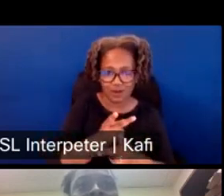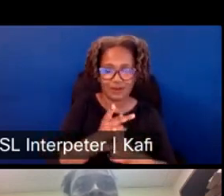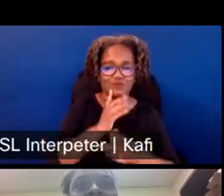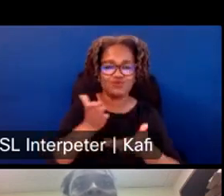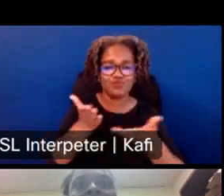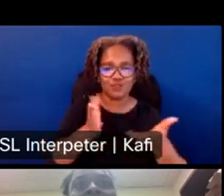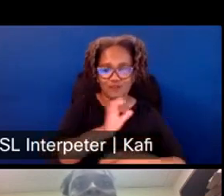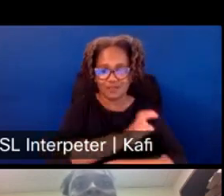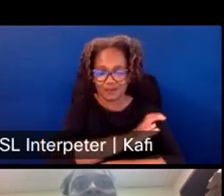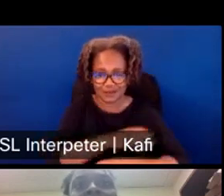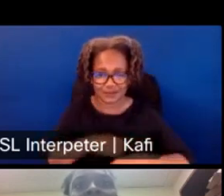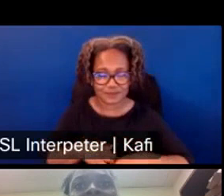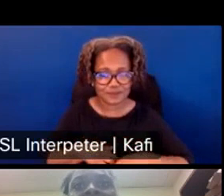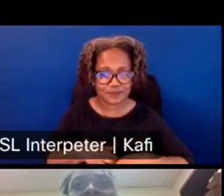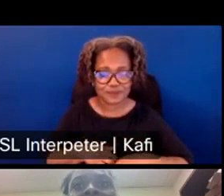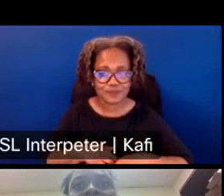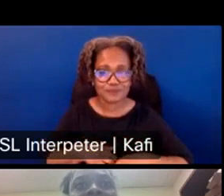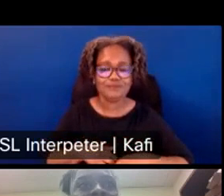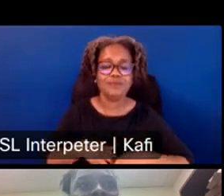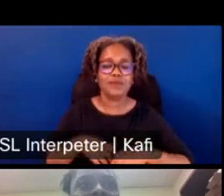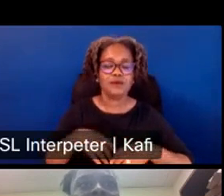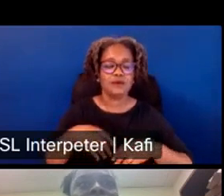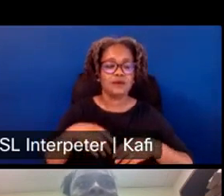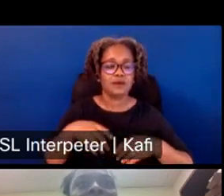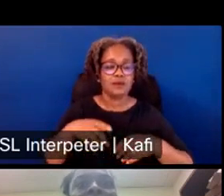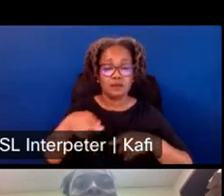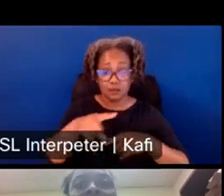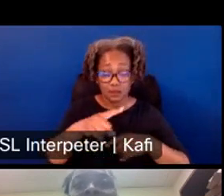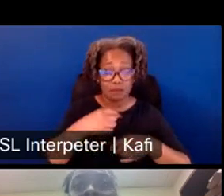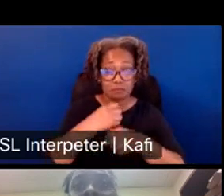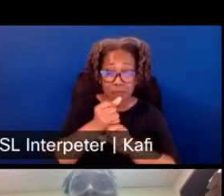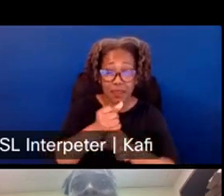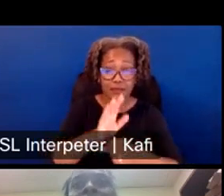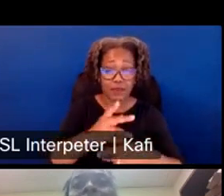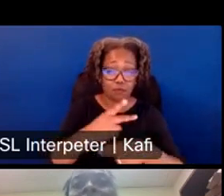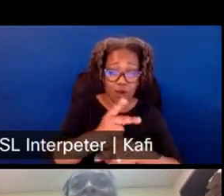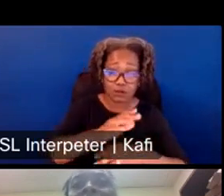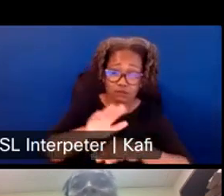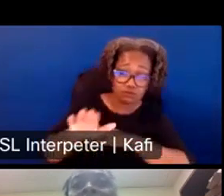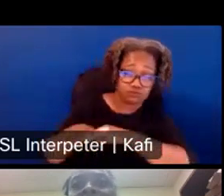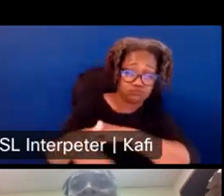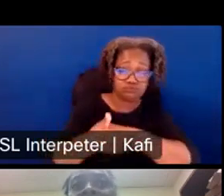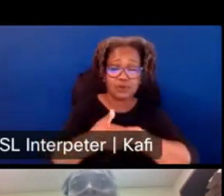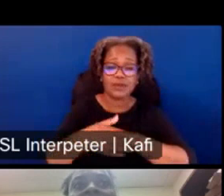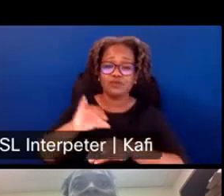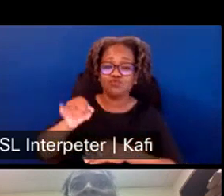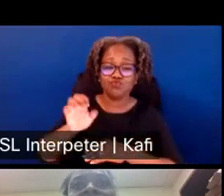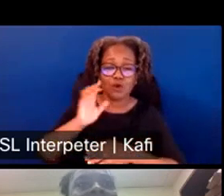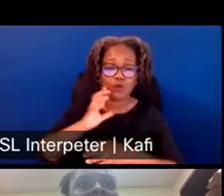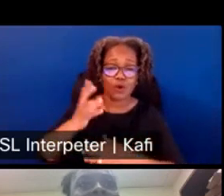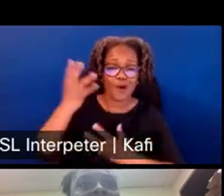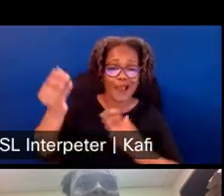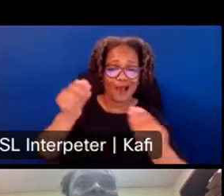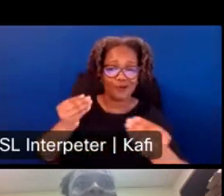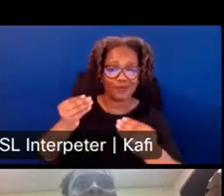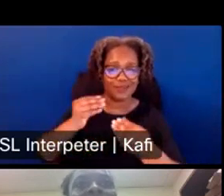at night, and Joe Dudley Sr. and his sales force would sell them during the day. By 1976, she